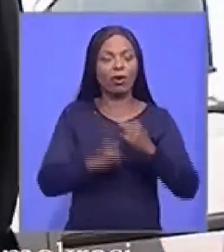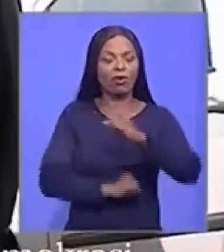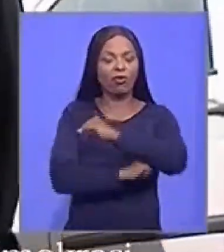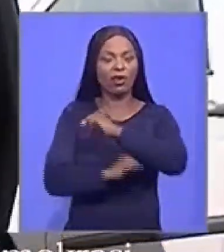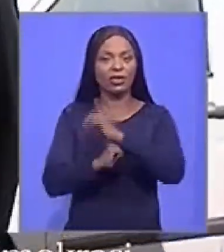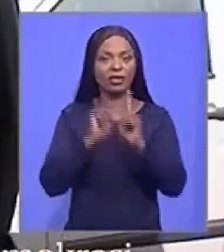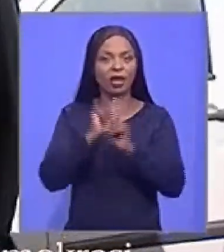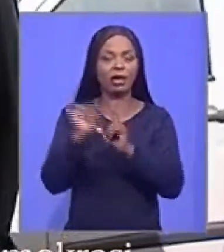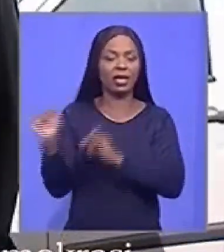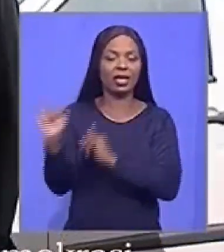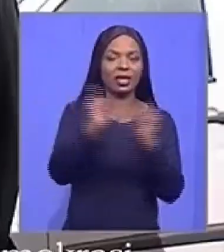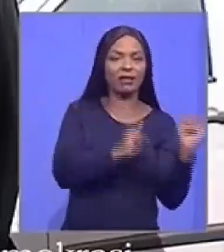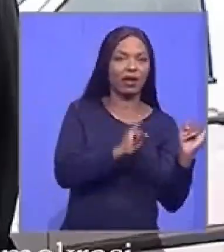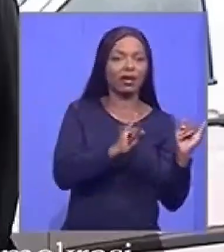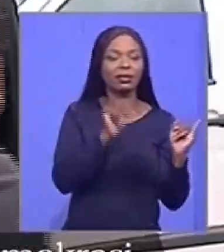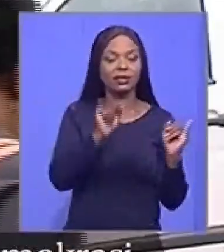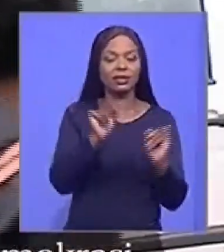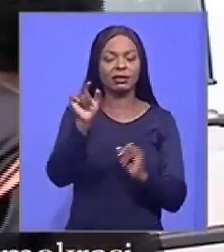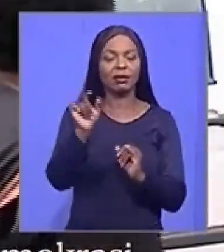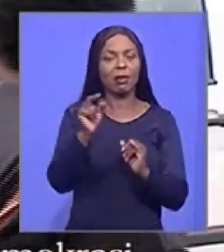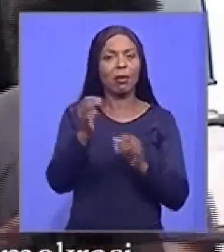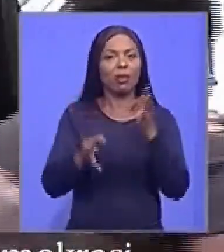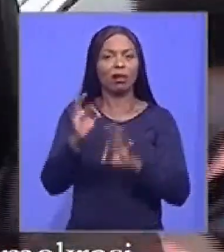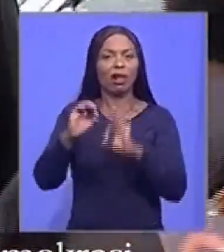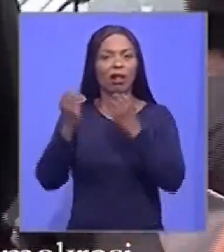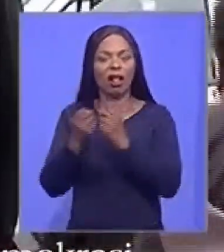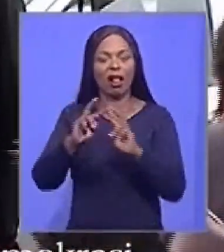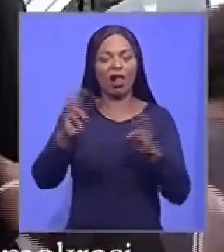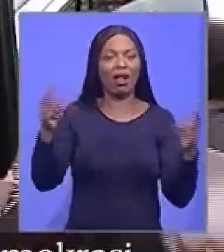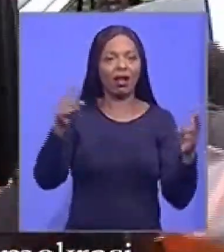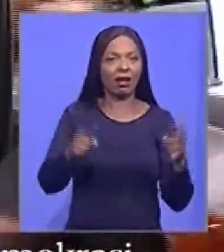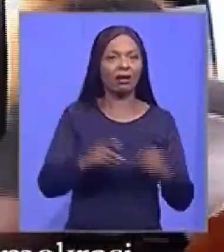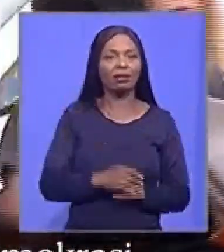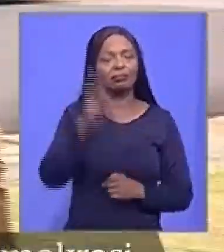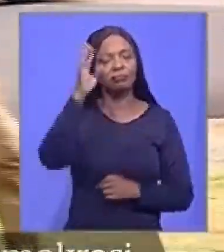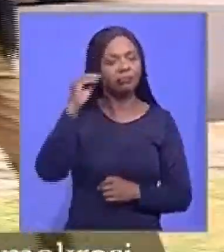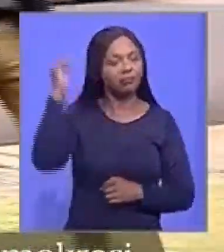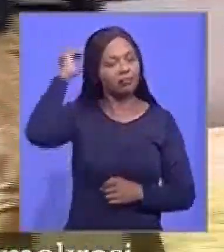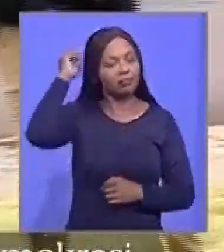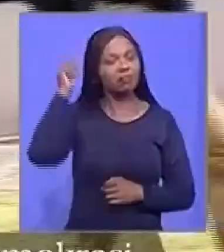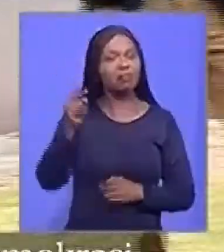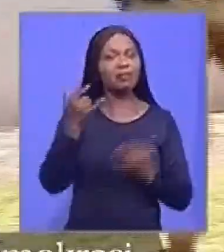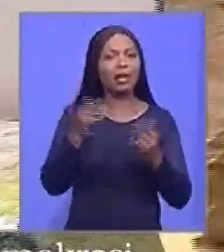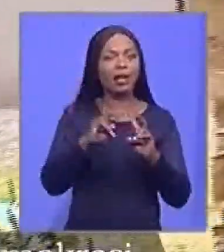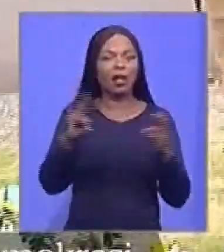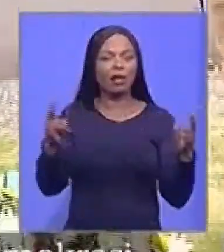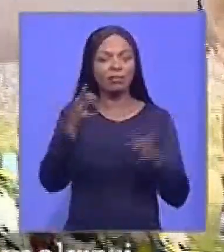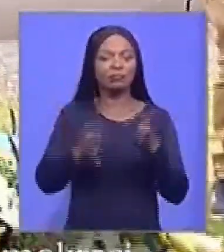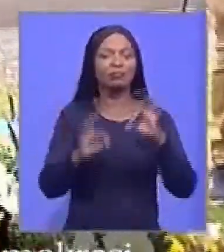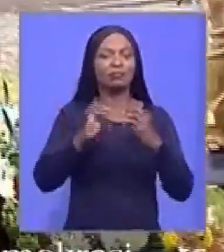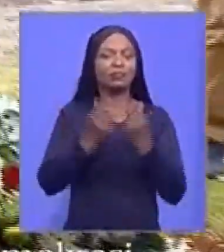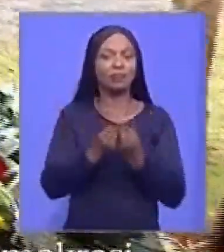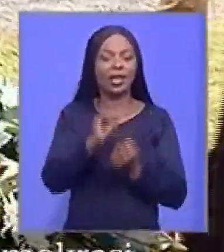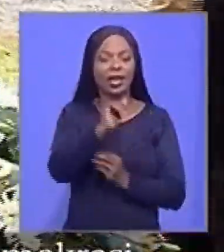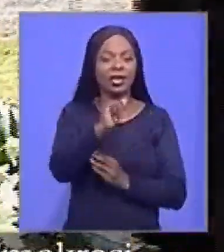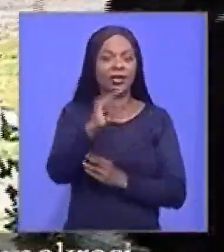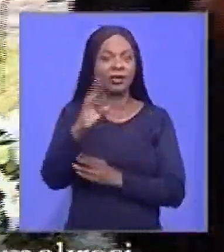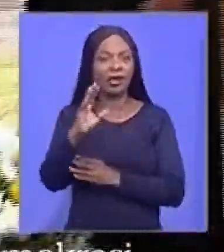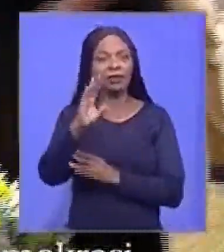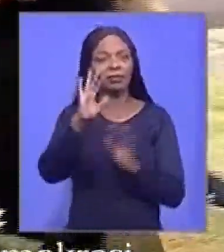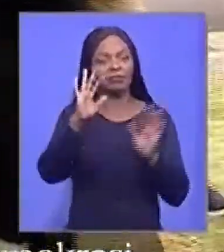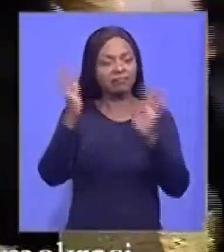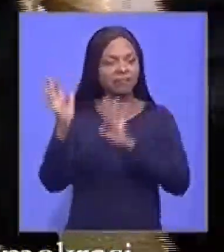keteka segopotso sa gagwe ka go ntšhwafatsa maitlamo a ditlhopho tse di edileng ebile di sa gobelele. ANC e tlotlomaditse mogaka ono ka